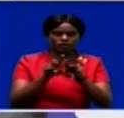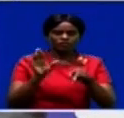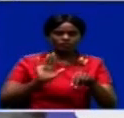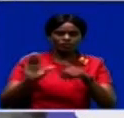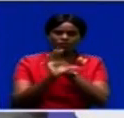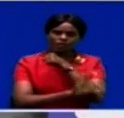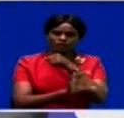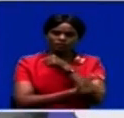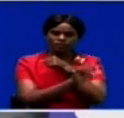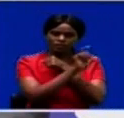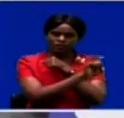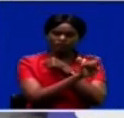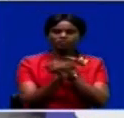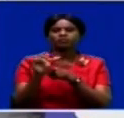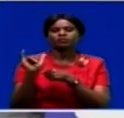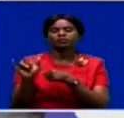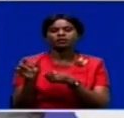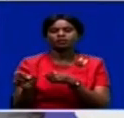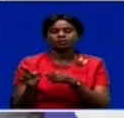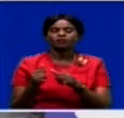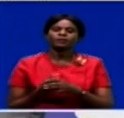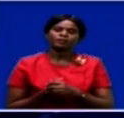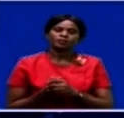X that has been invested into.